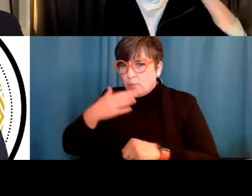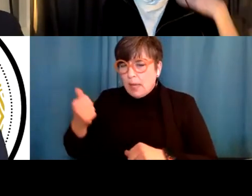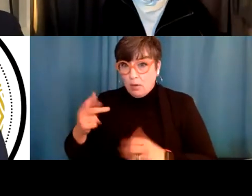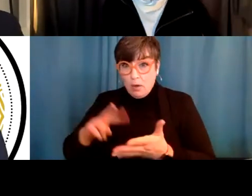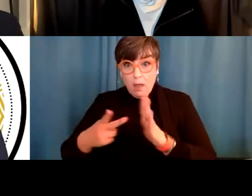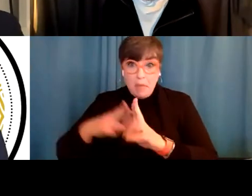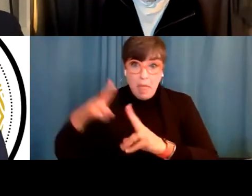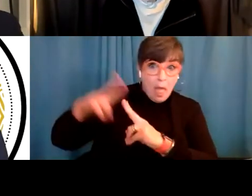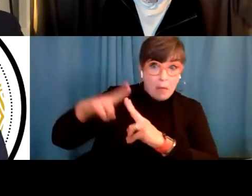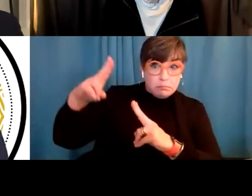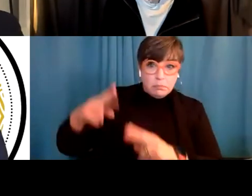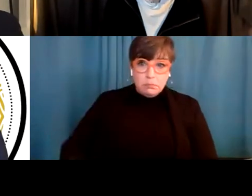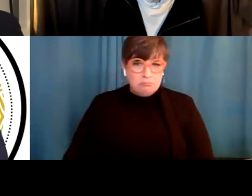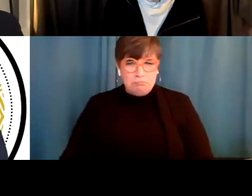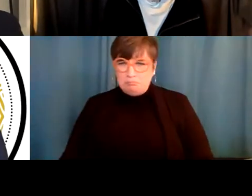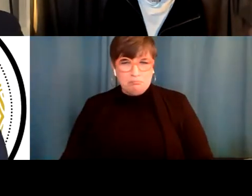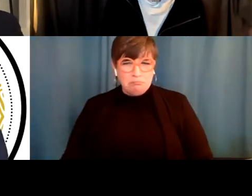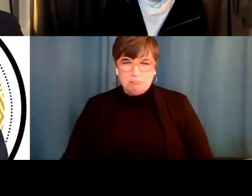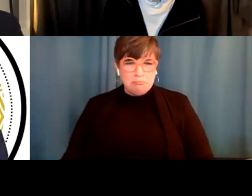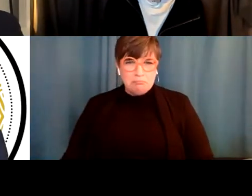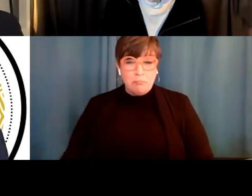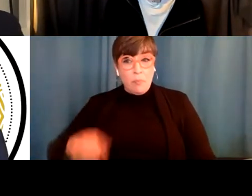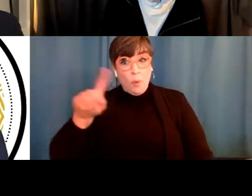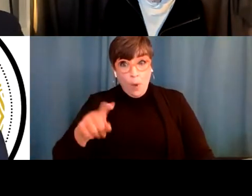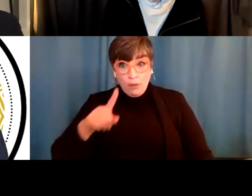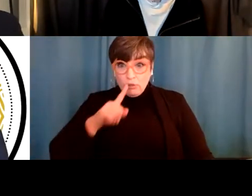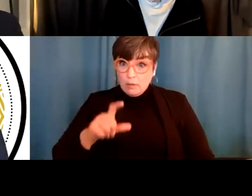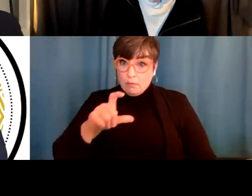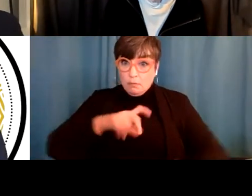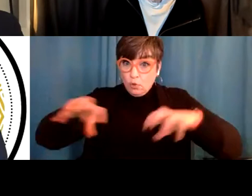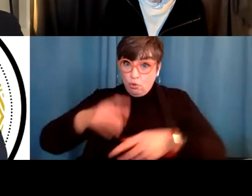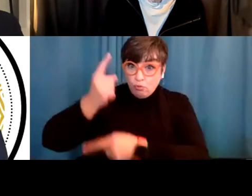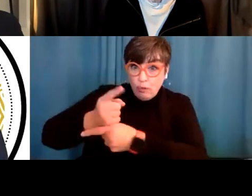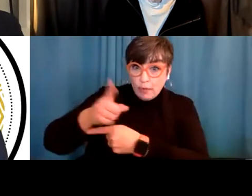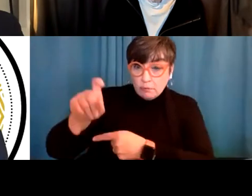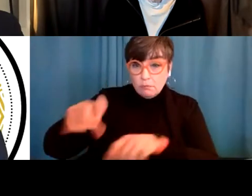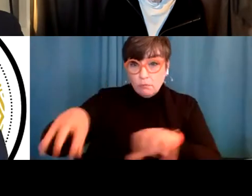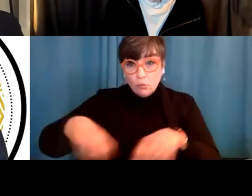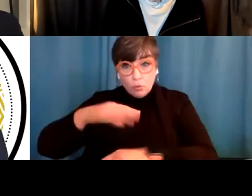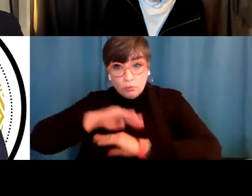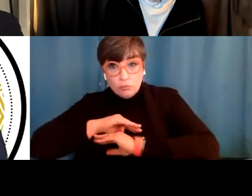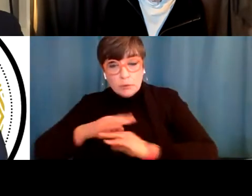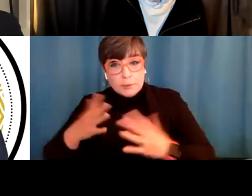do a satisfactory job. So, you know, mm-hmm. it depends on what our expectations are